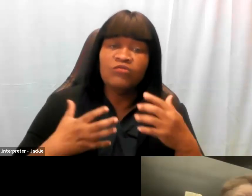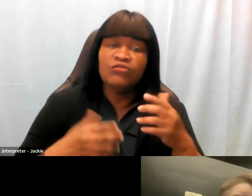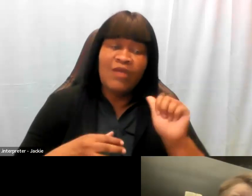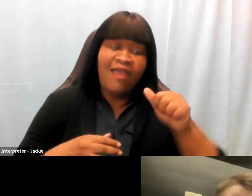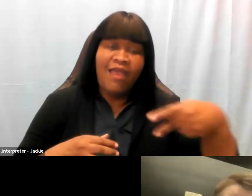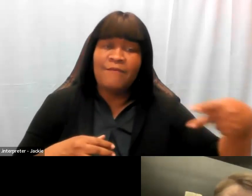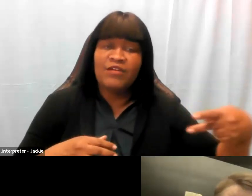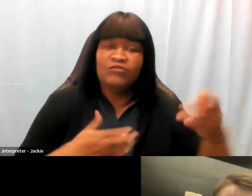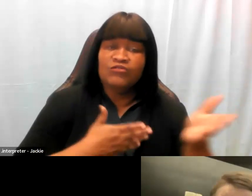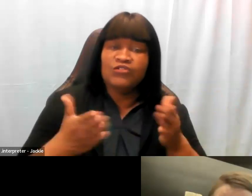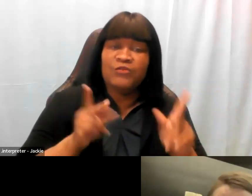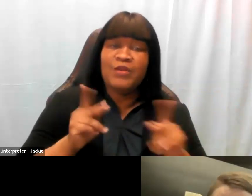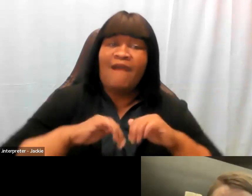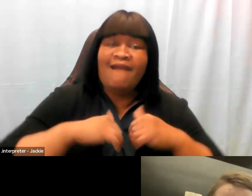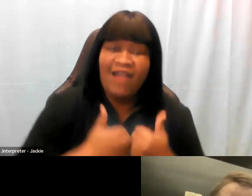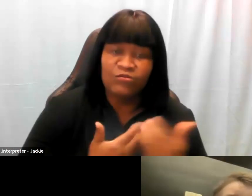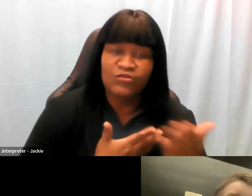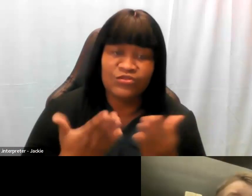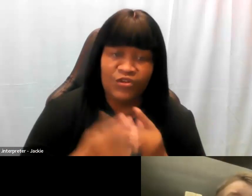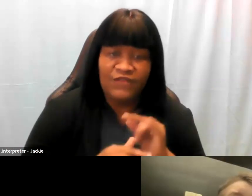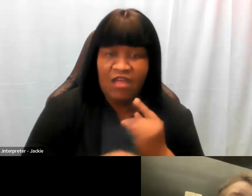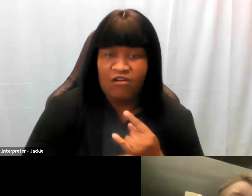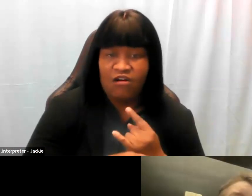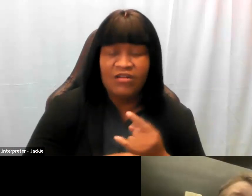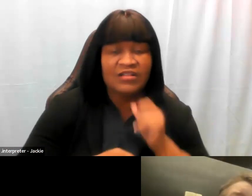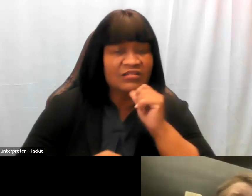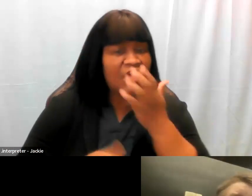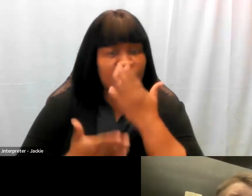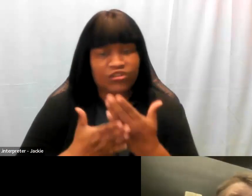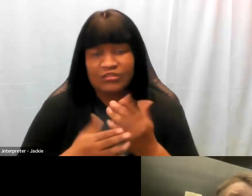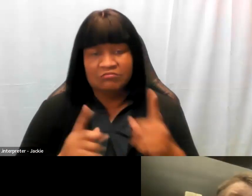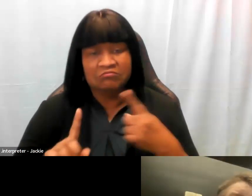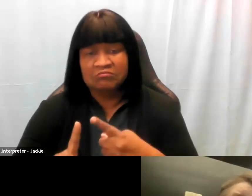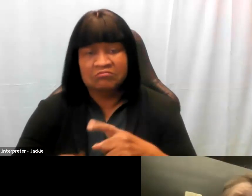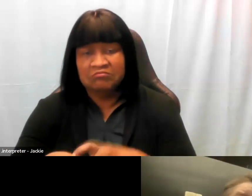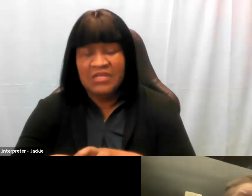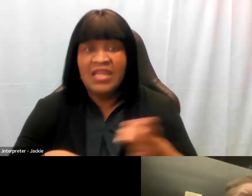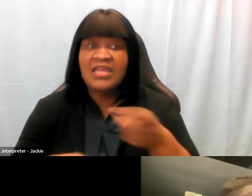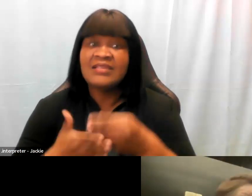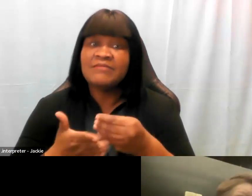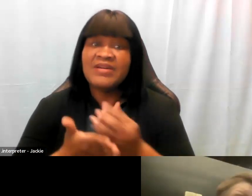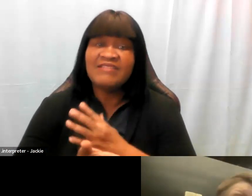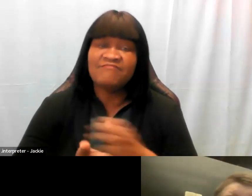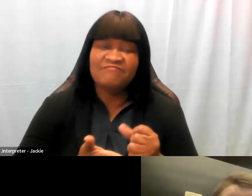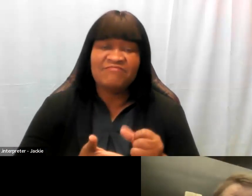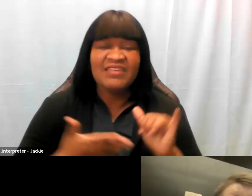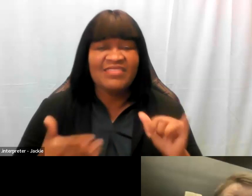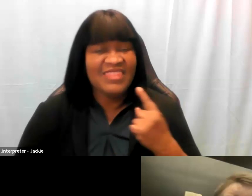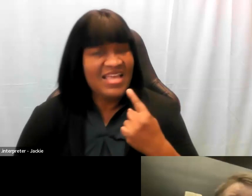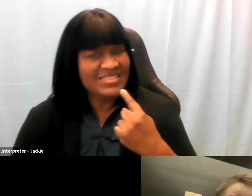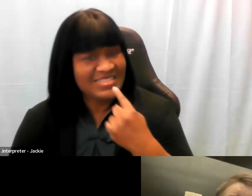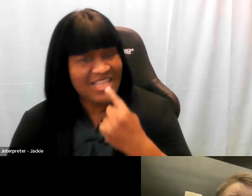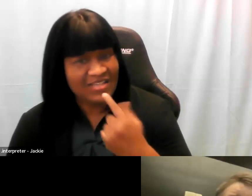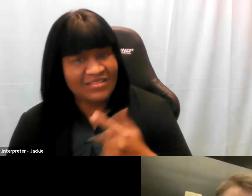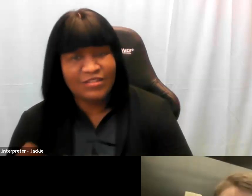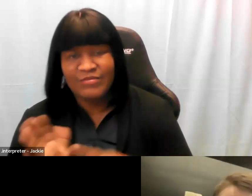serve alcohol. So not really a good fit there. At this point, he has exhausted all his money, which sucks, but also means he can't buy more